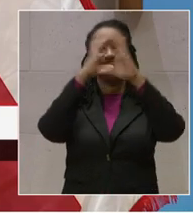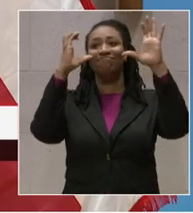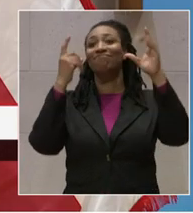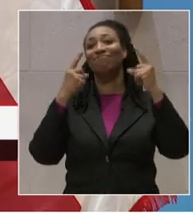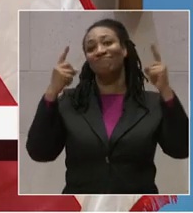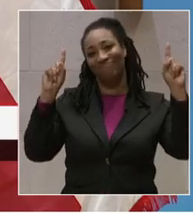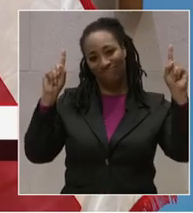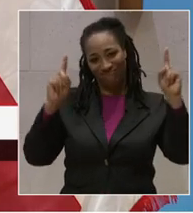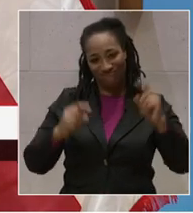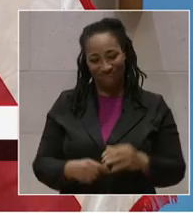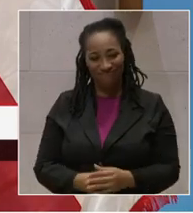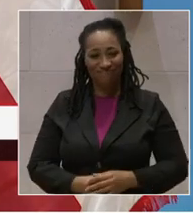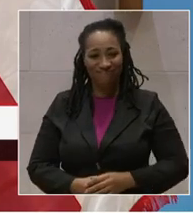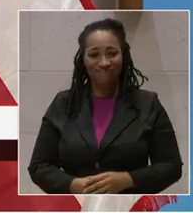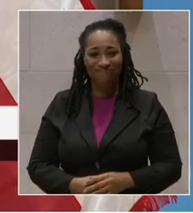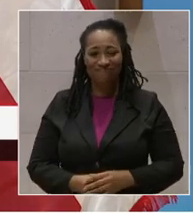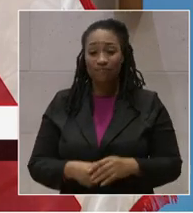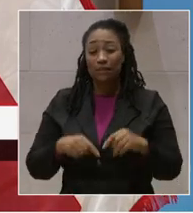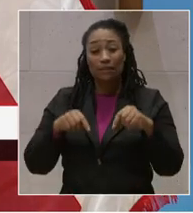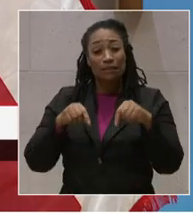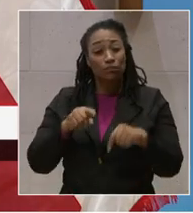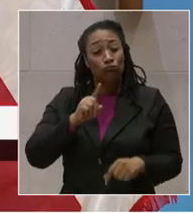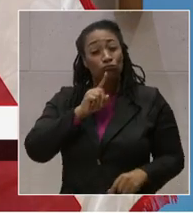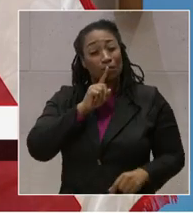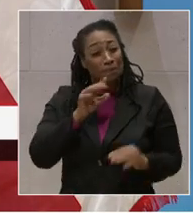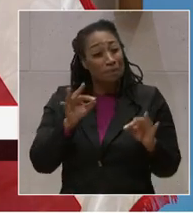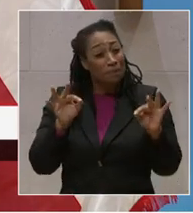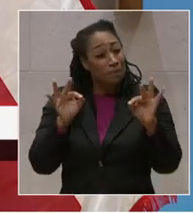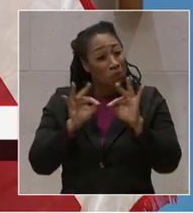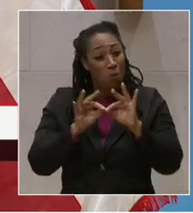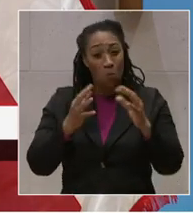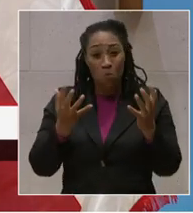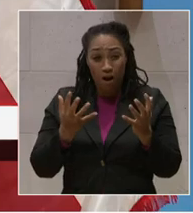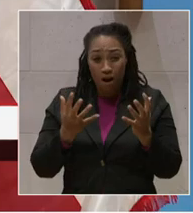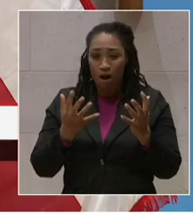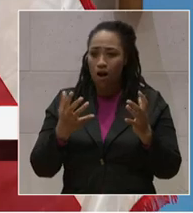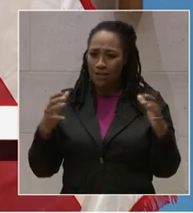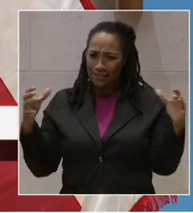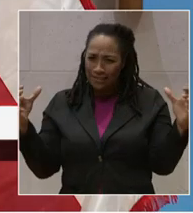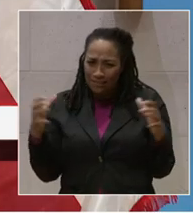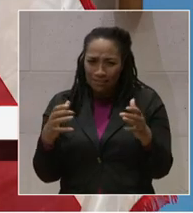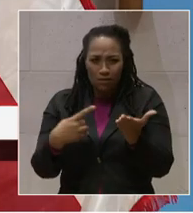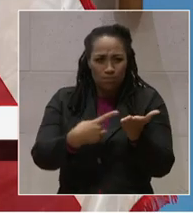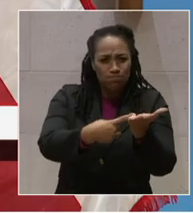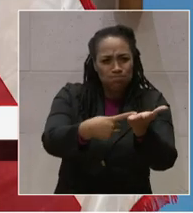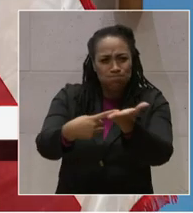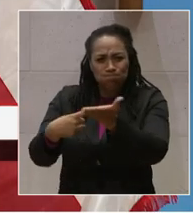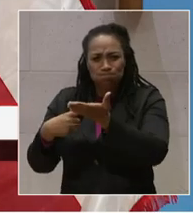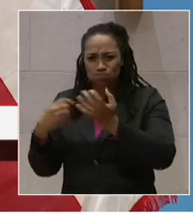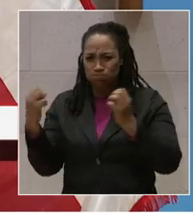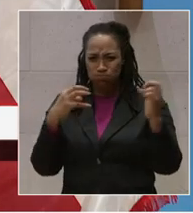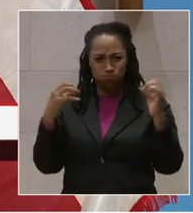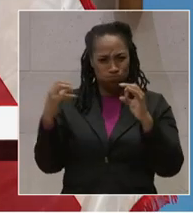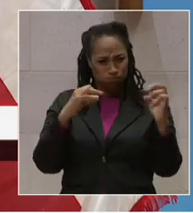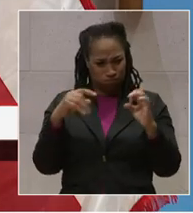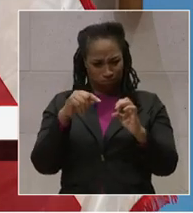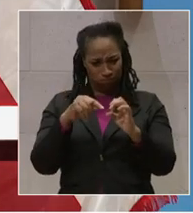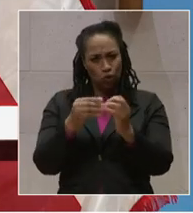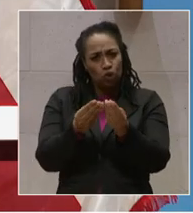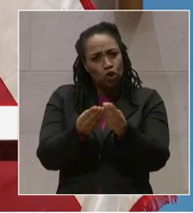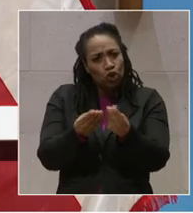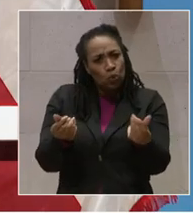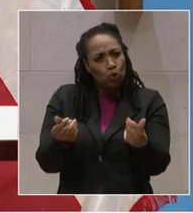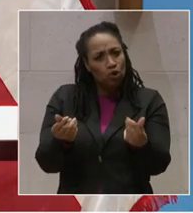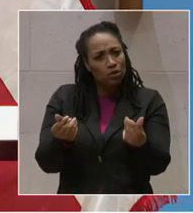up and addressing and identifying solutions to the supply gap that we have in America. I would also like